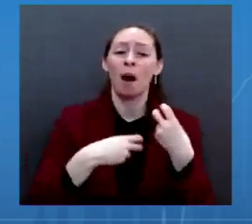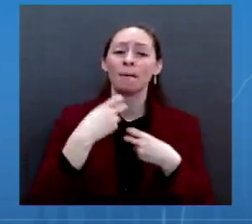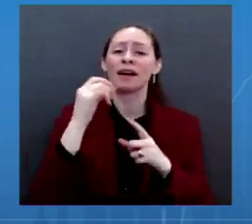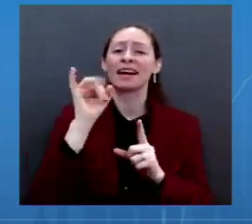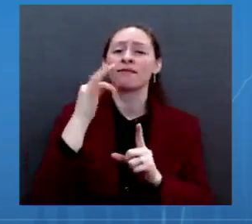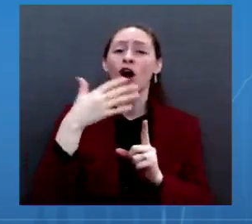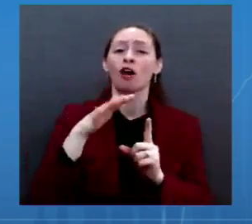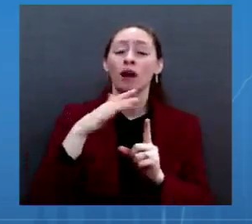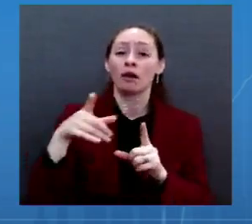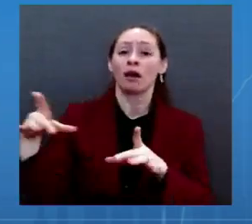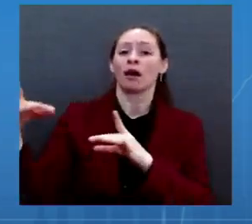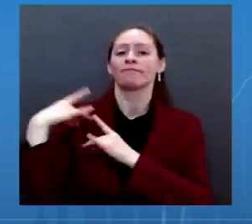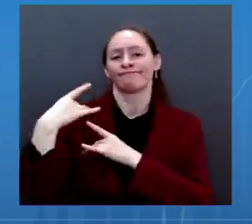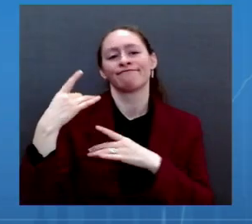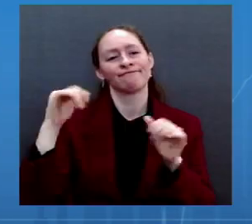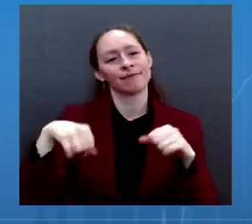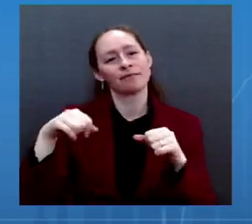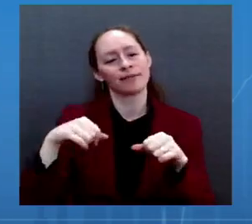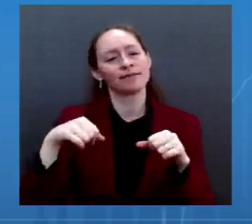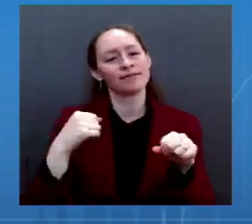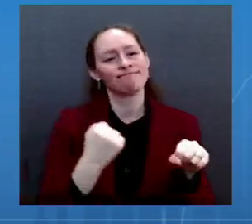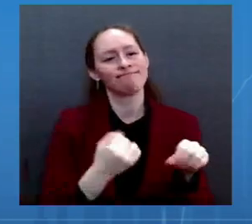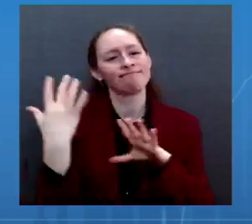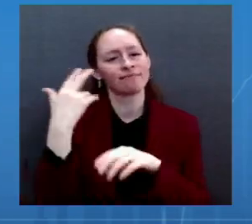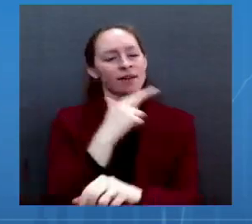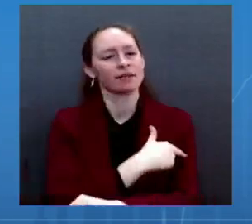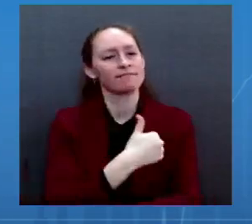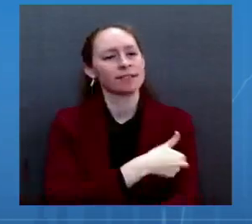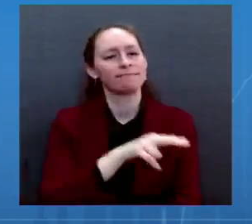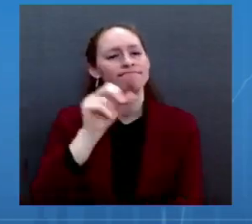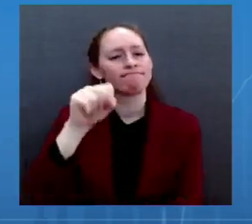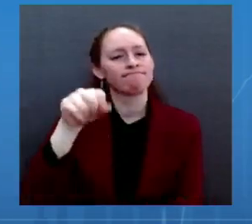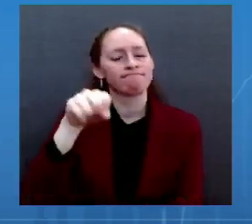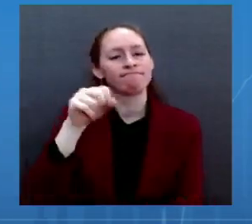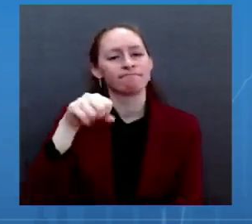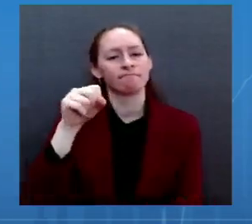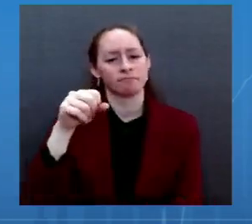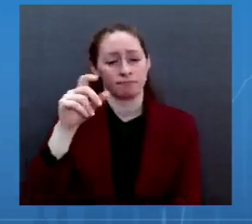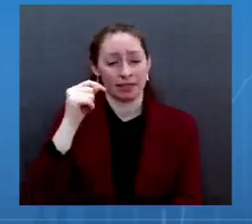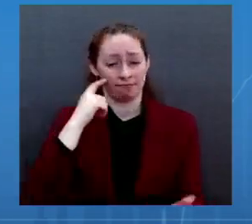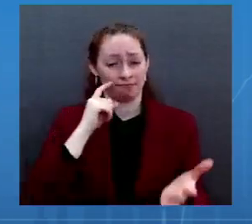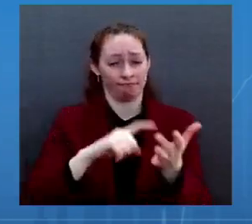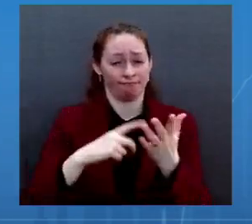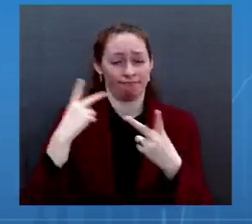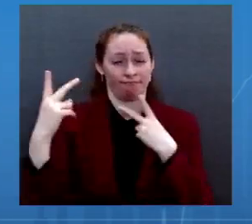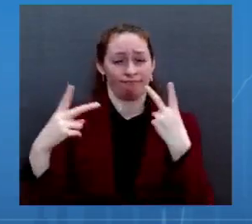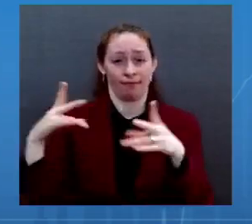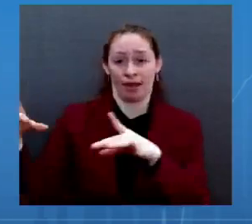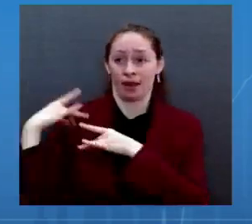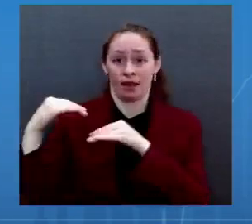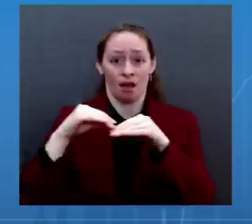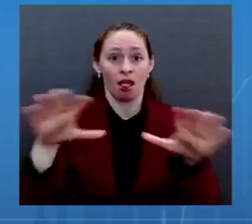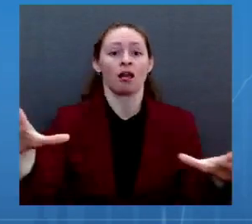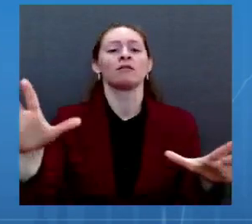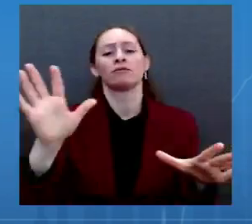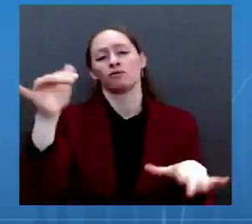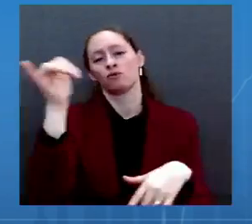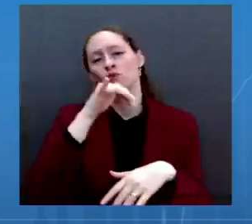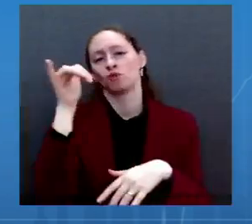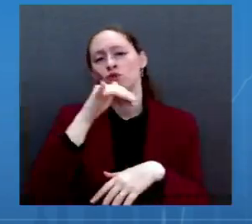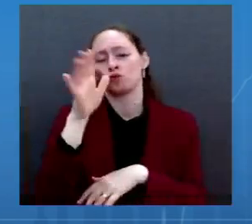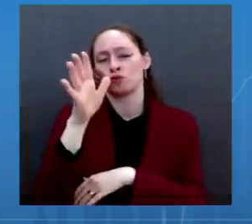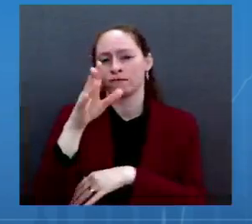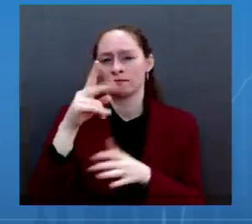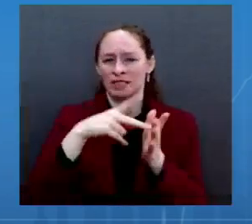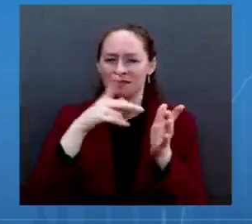of the guidelines of the CDC. One of the best ways to prevent infection in children who are not able